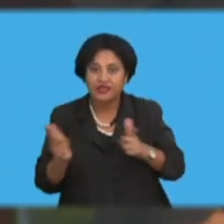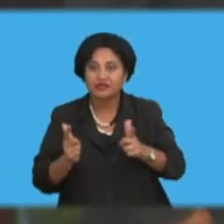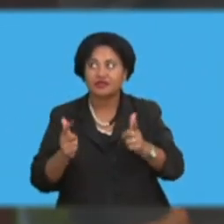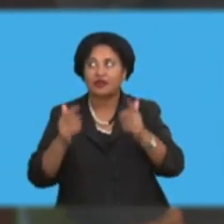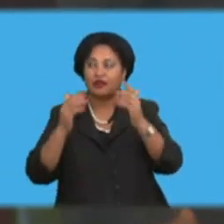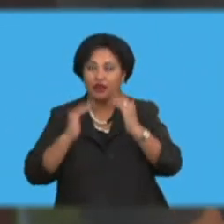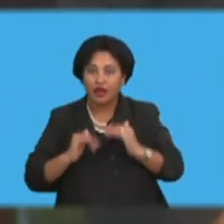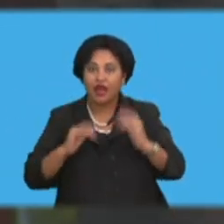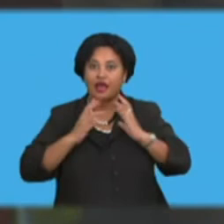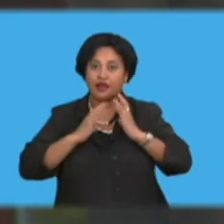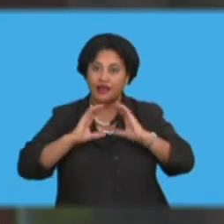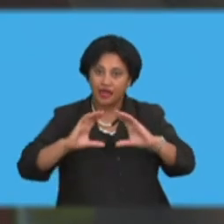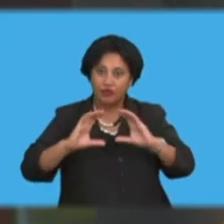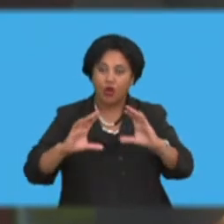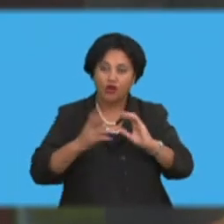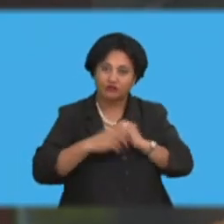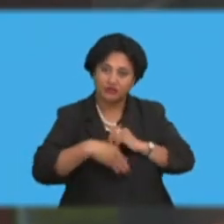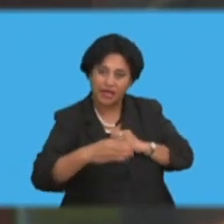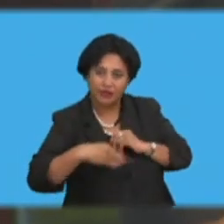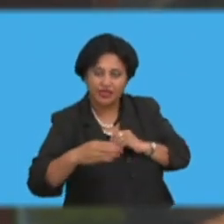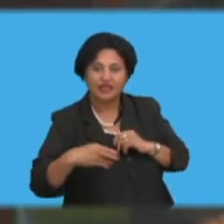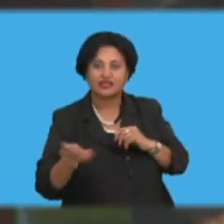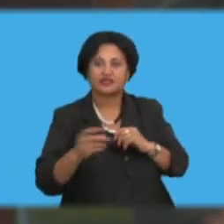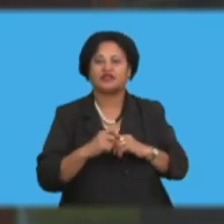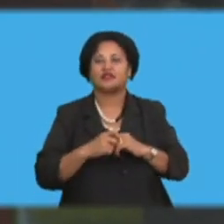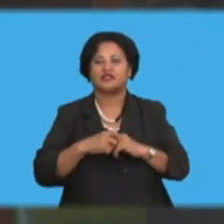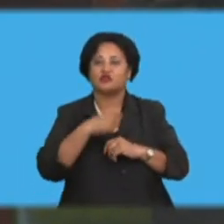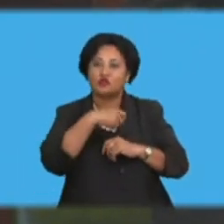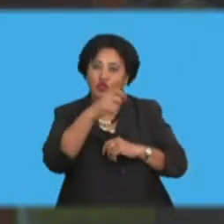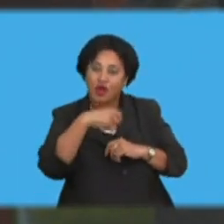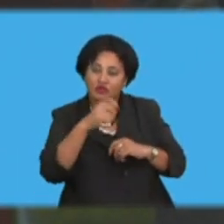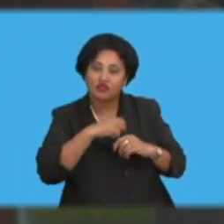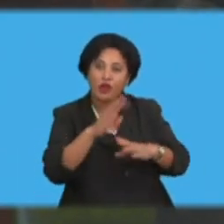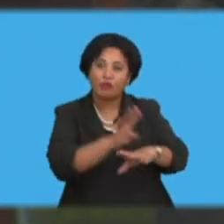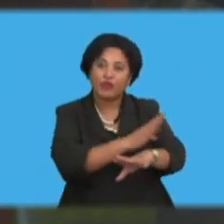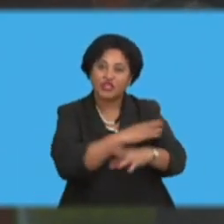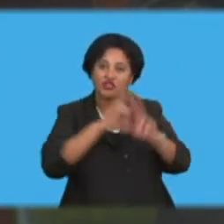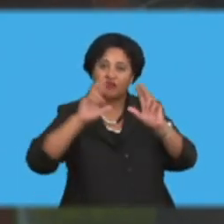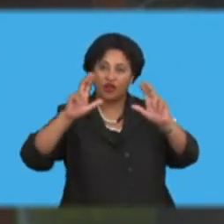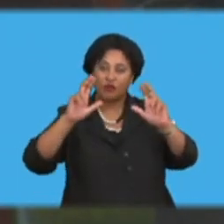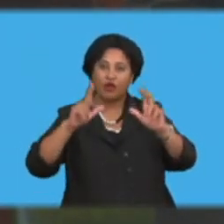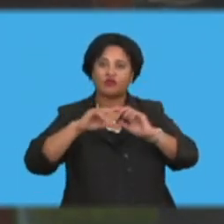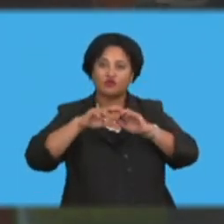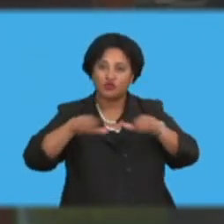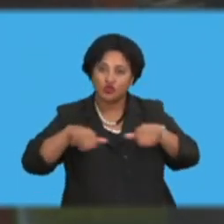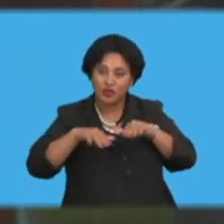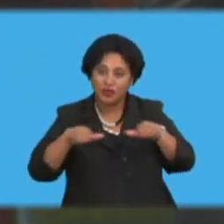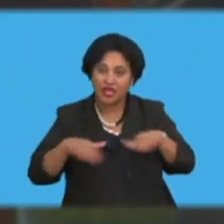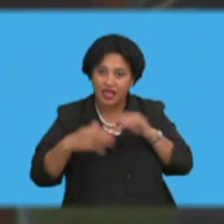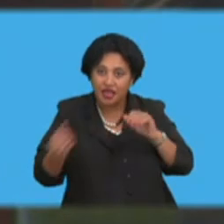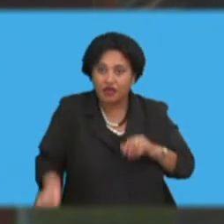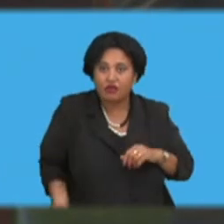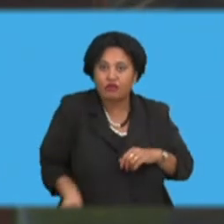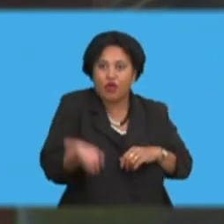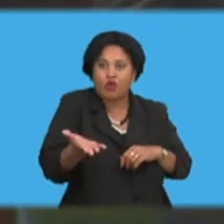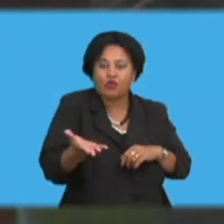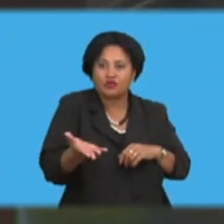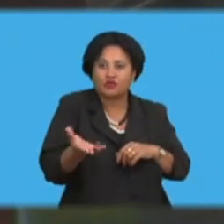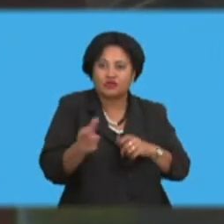netball, table tennis, squash, beach volleyball, swimming, bowls, shooting and